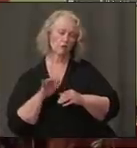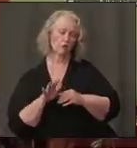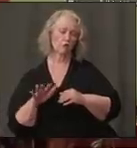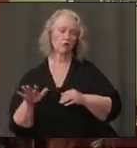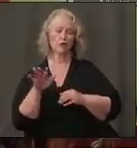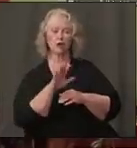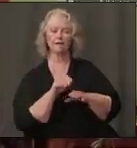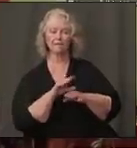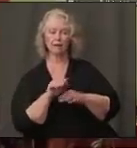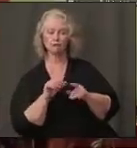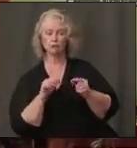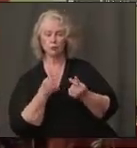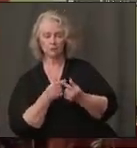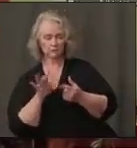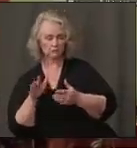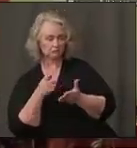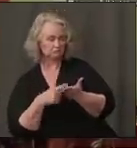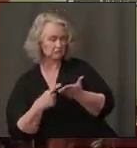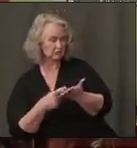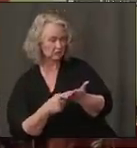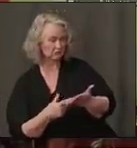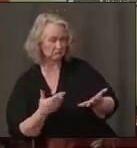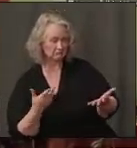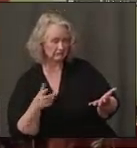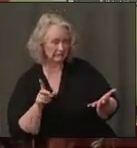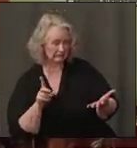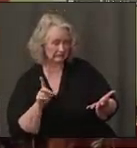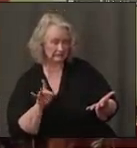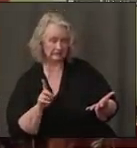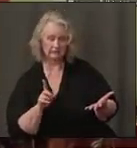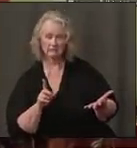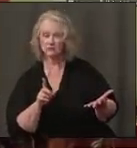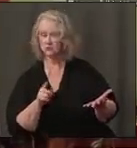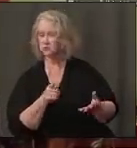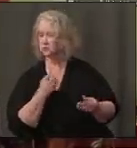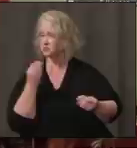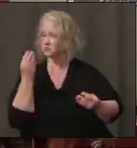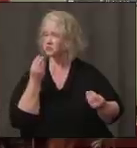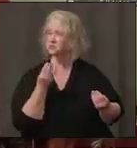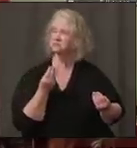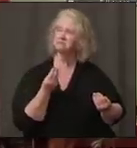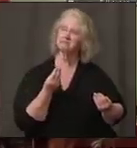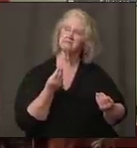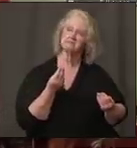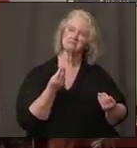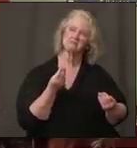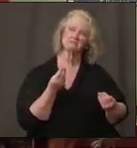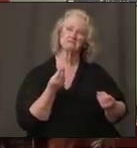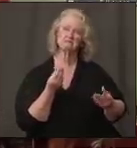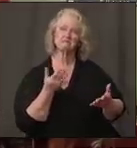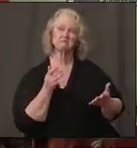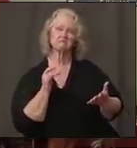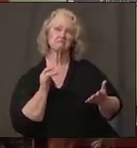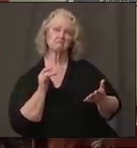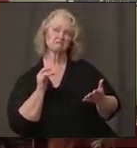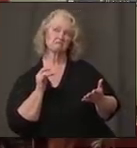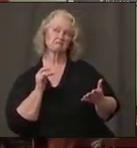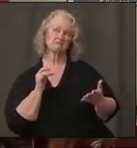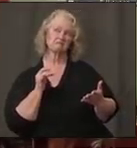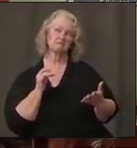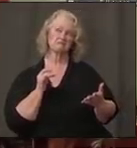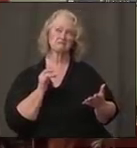advisory group, at any point did you weigh the risk